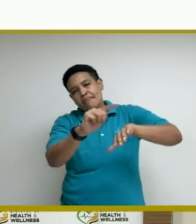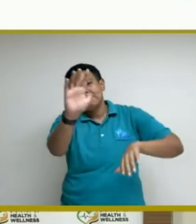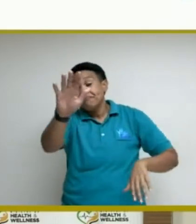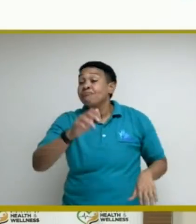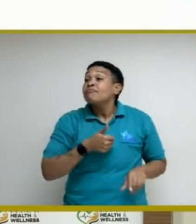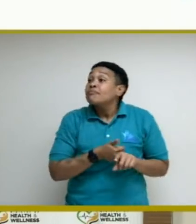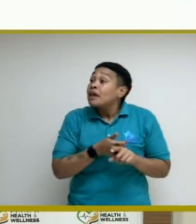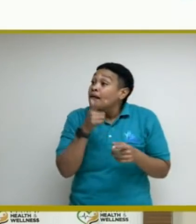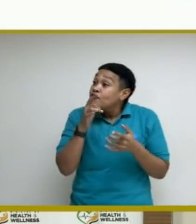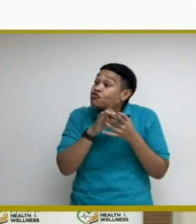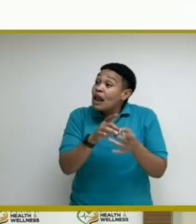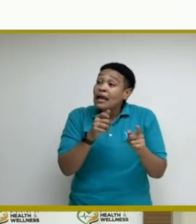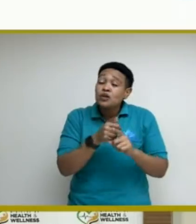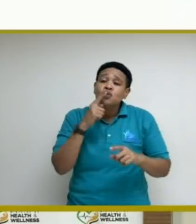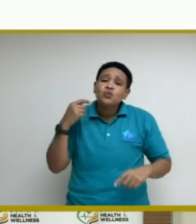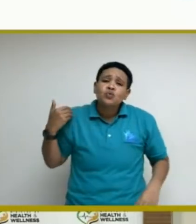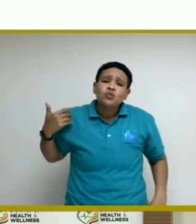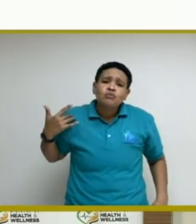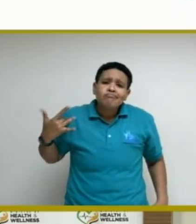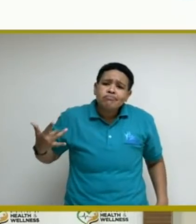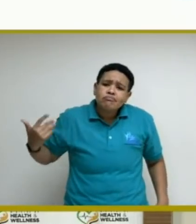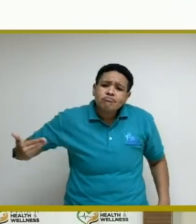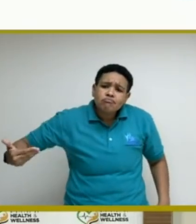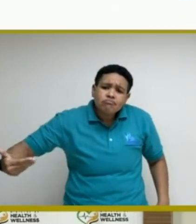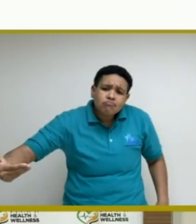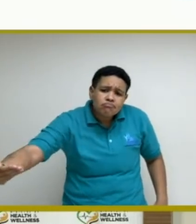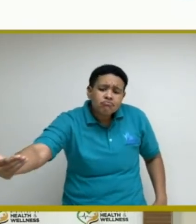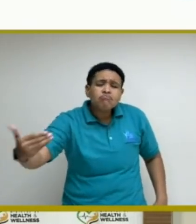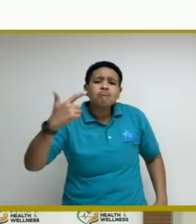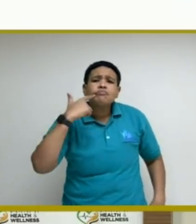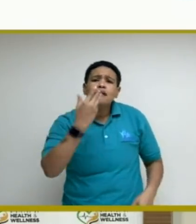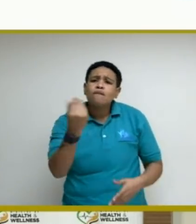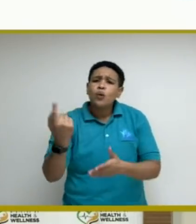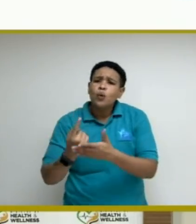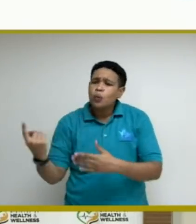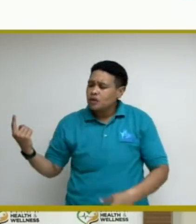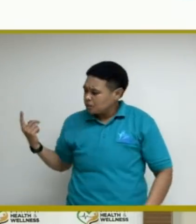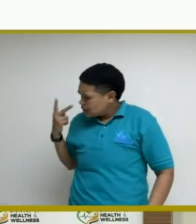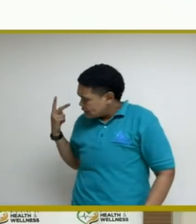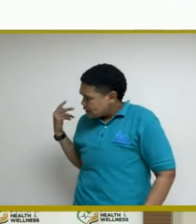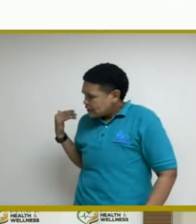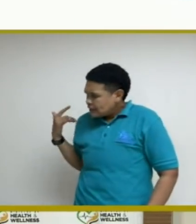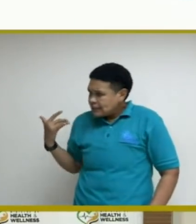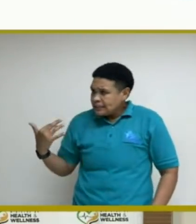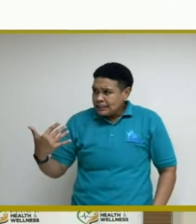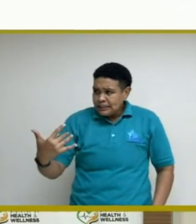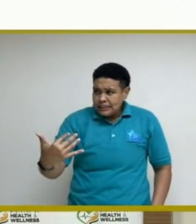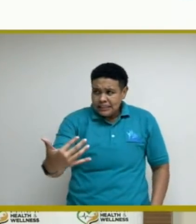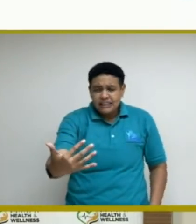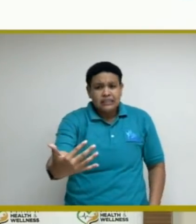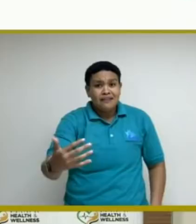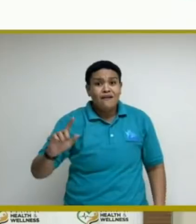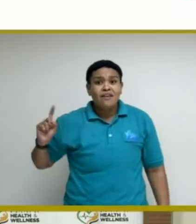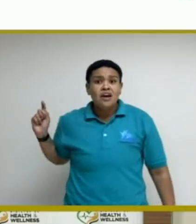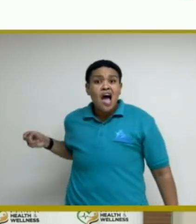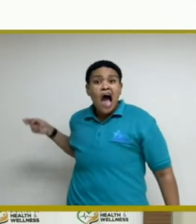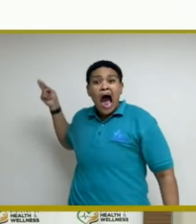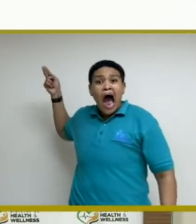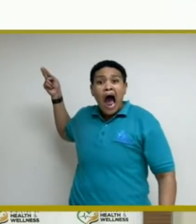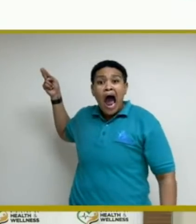In terms of the trends over the last couple of weeks, we are definitely seeing a decrease in the number of